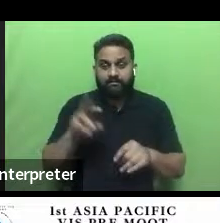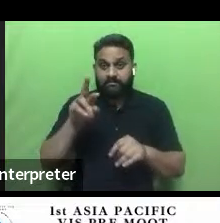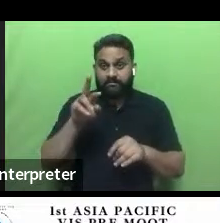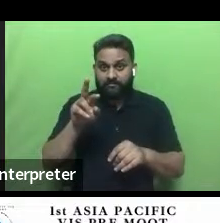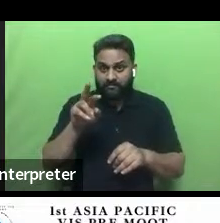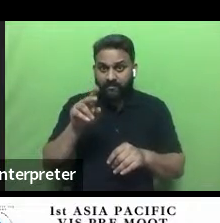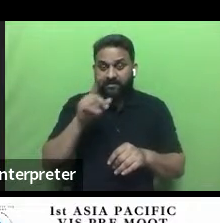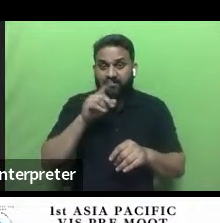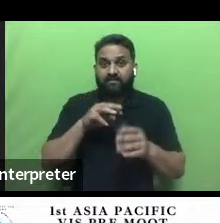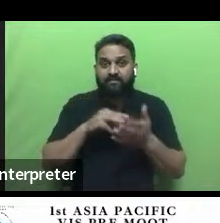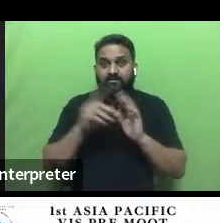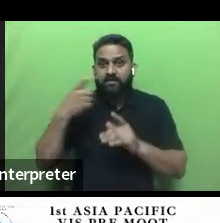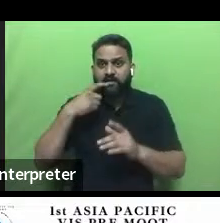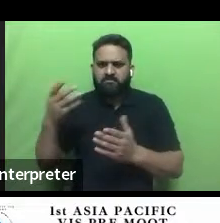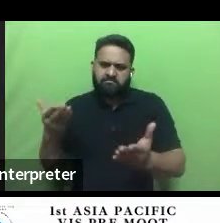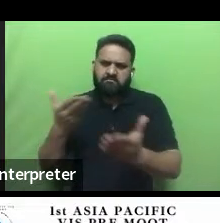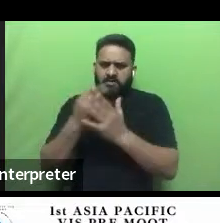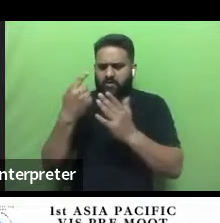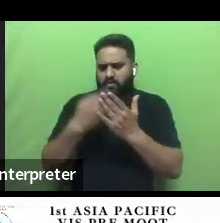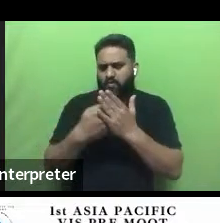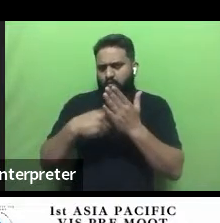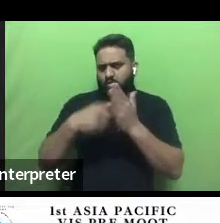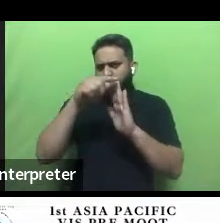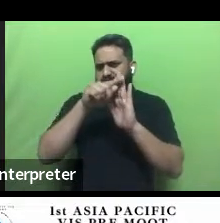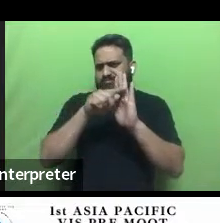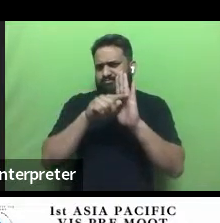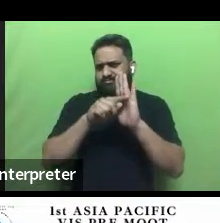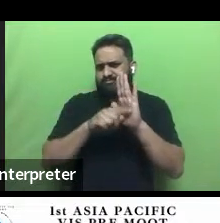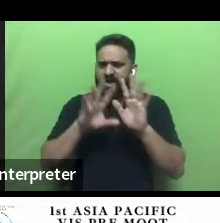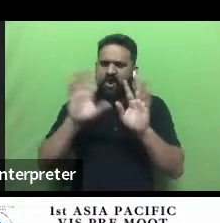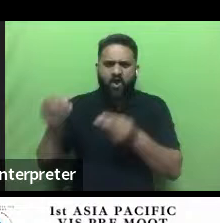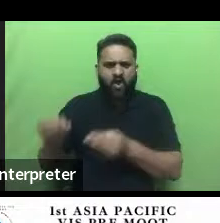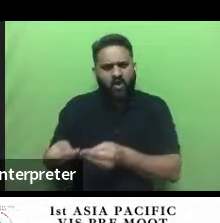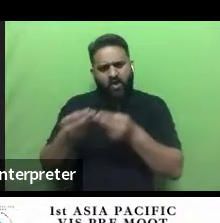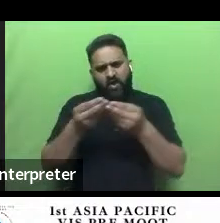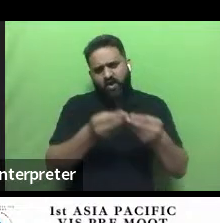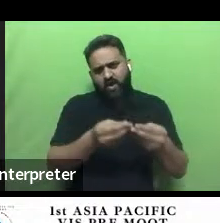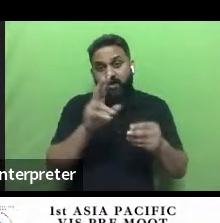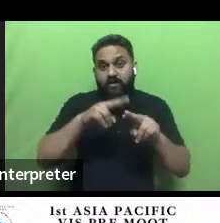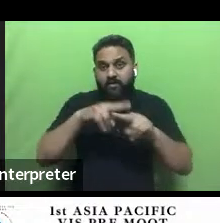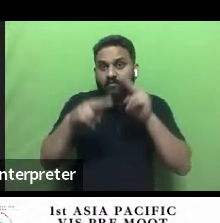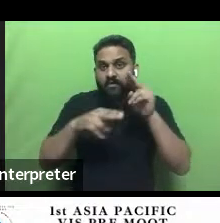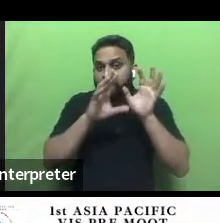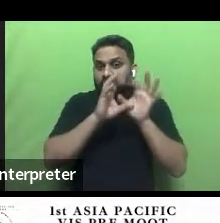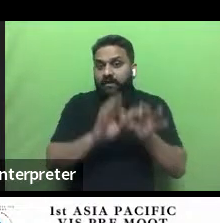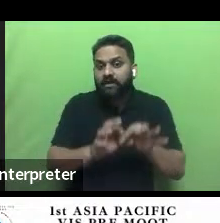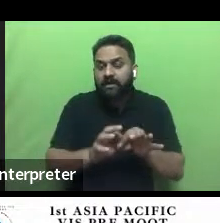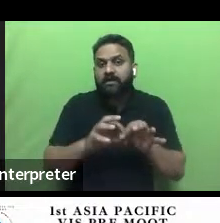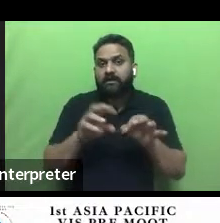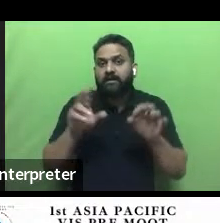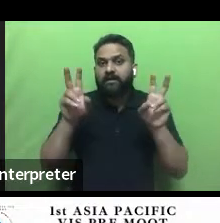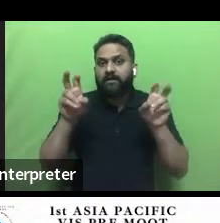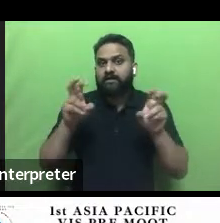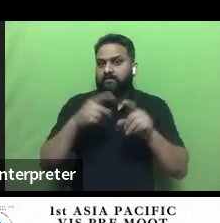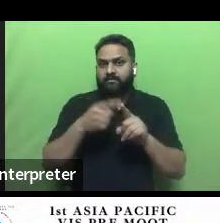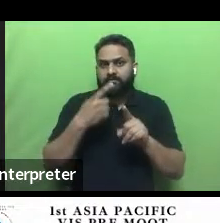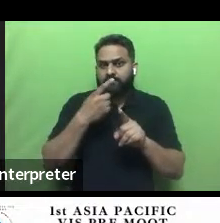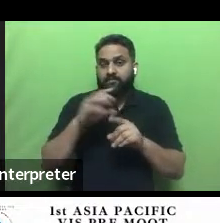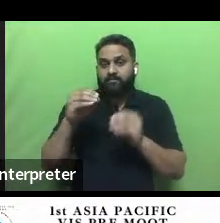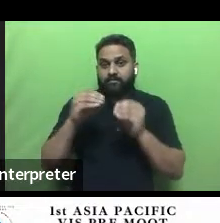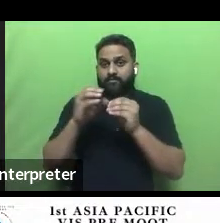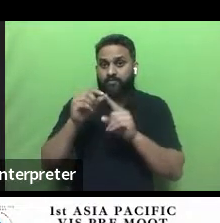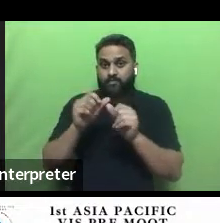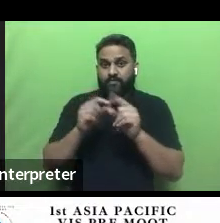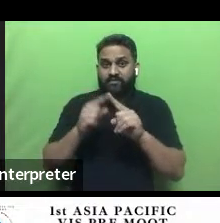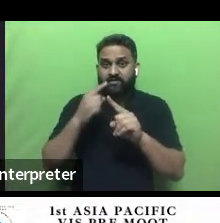the claimant's general conditions of sale already provided for a non-industry based arbitral institution, Ms. Bhupati, while placing the